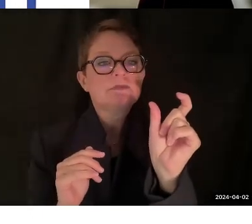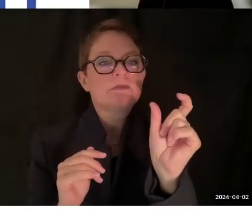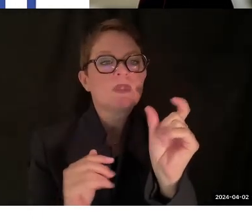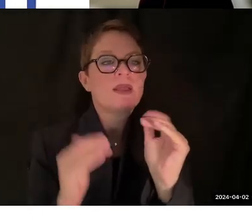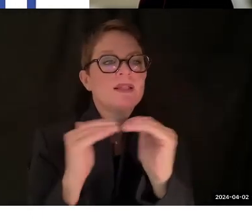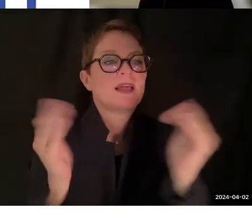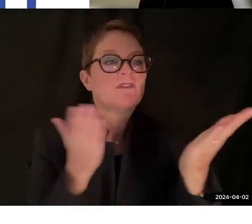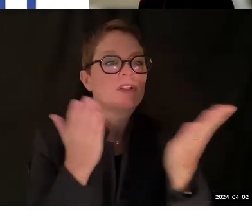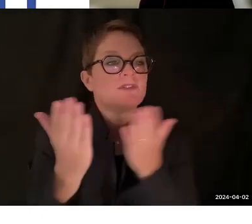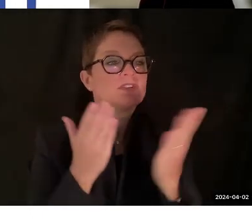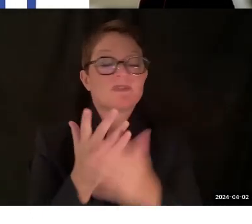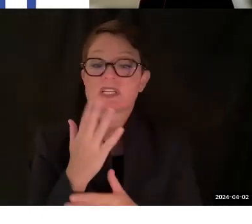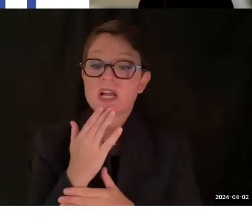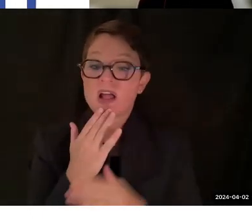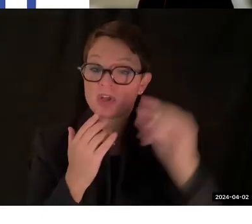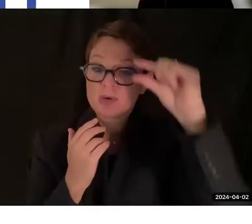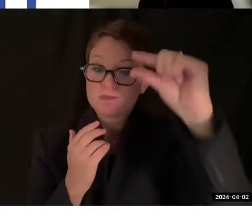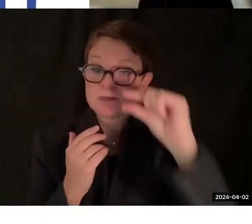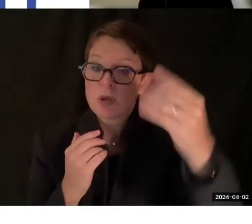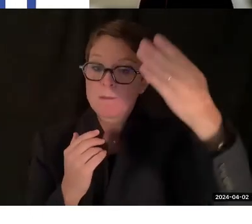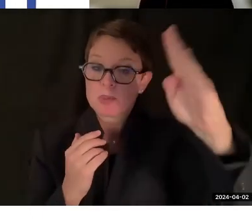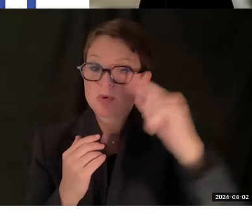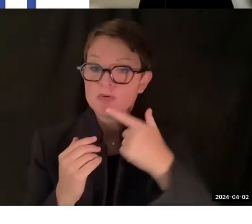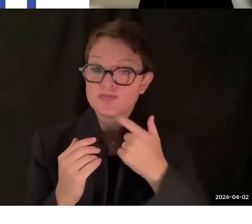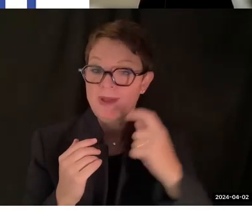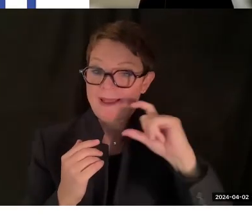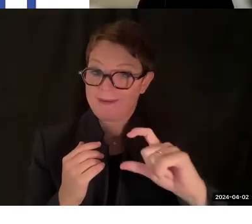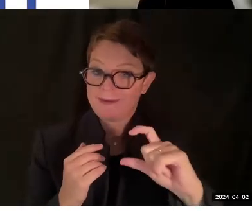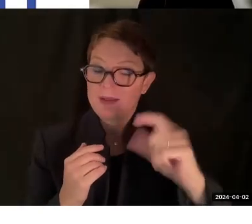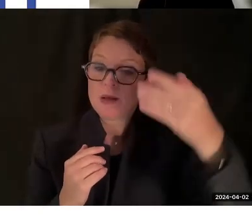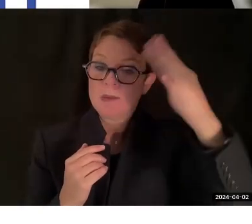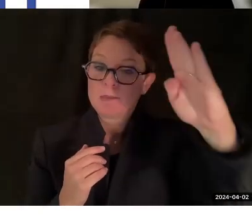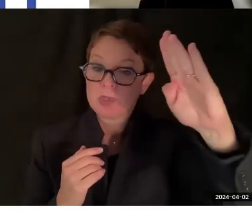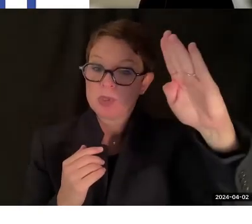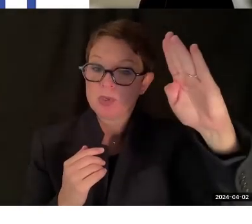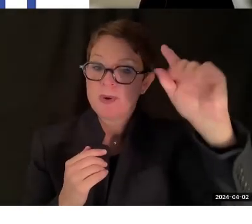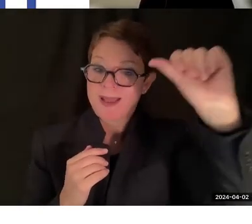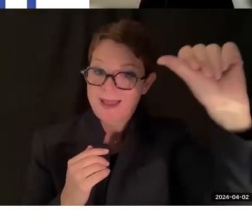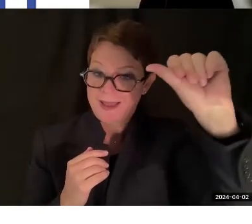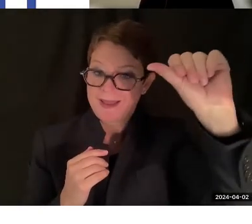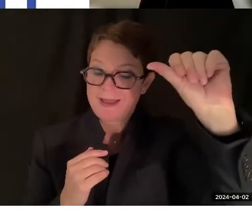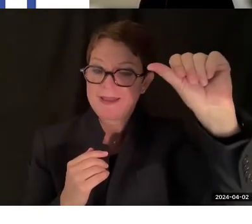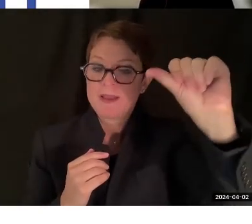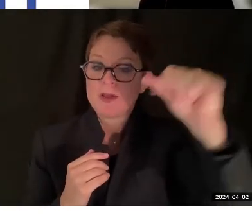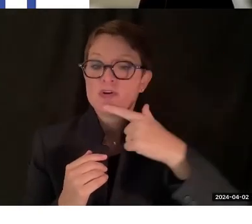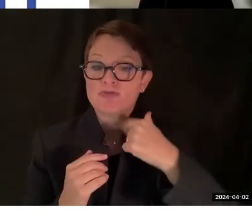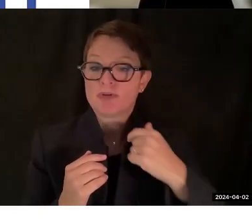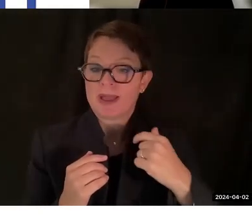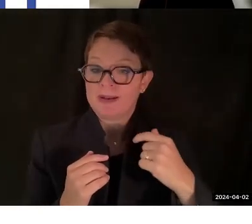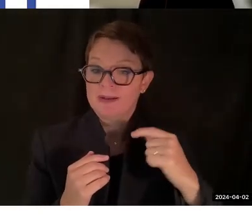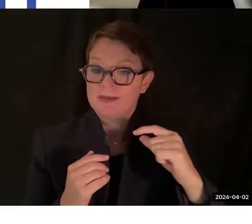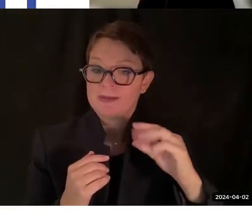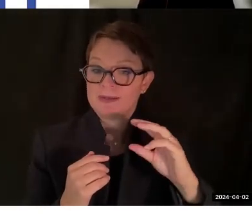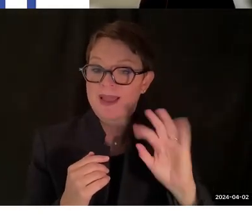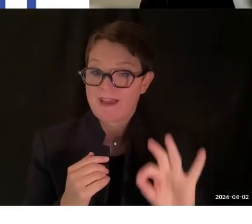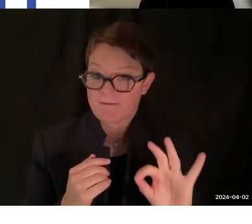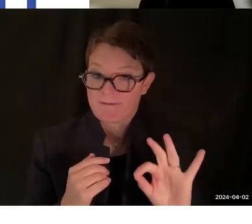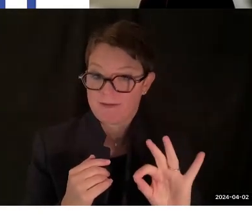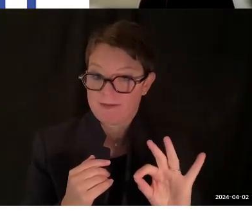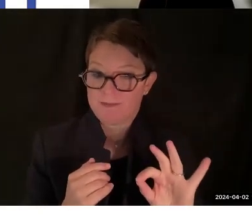level of service color code from blue to red. Blue being level of service A, red being level of service